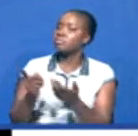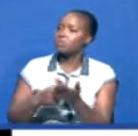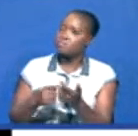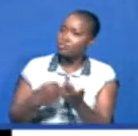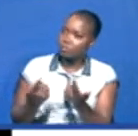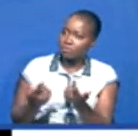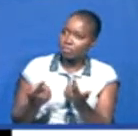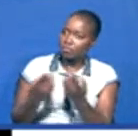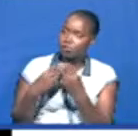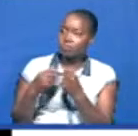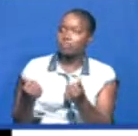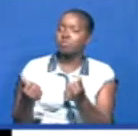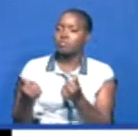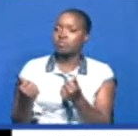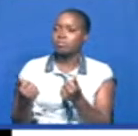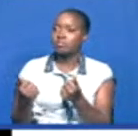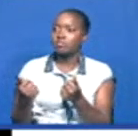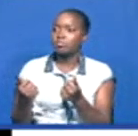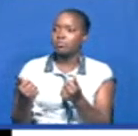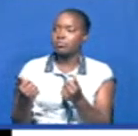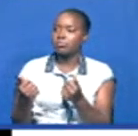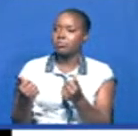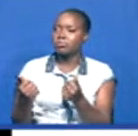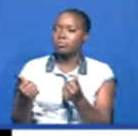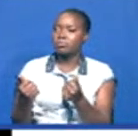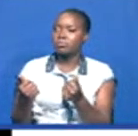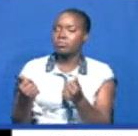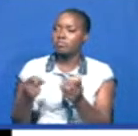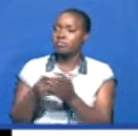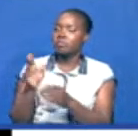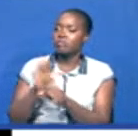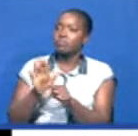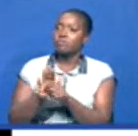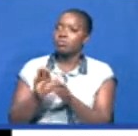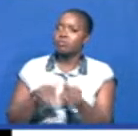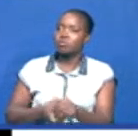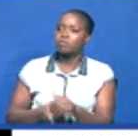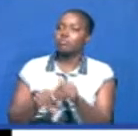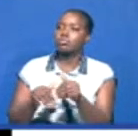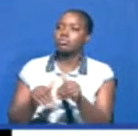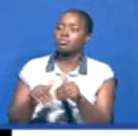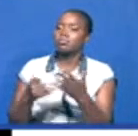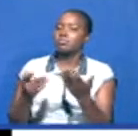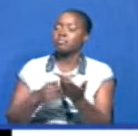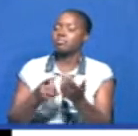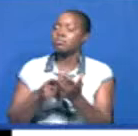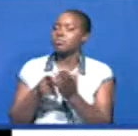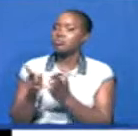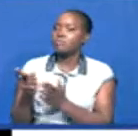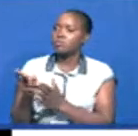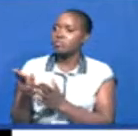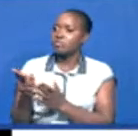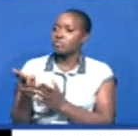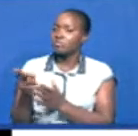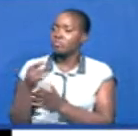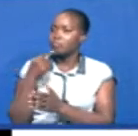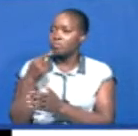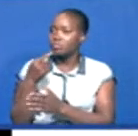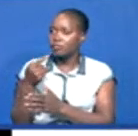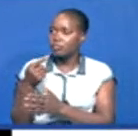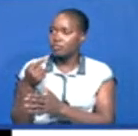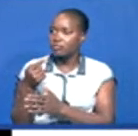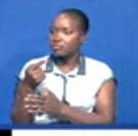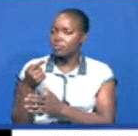address. It costs a lot to comply in terms of how much we pay to, say, if we do